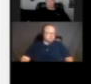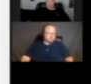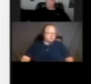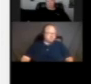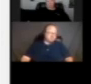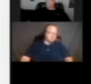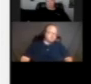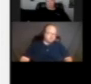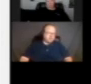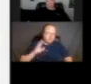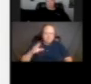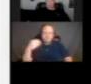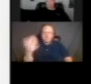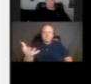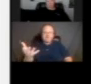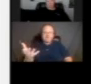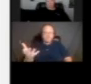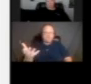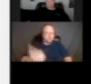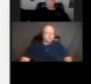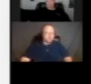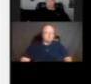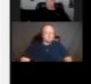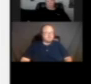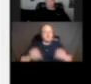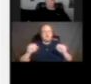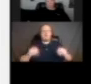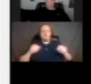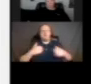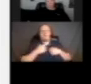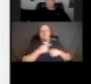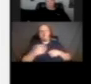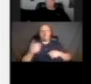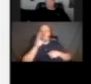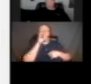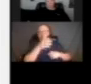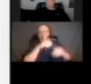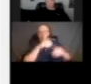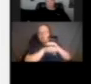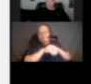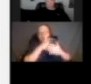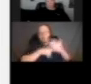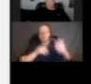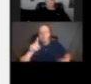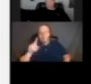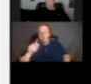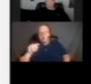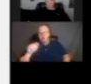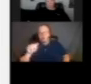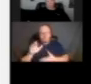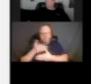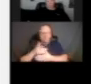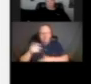And give you the ability to have you directly access what Dakota was sharing, right? That